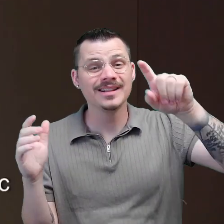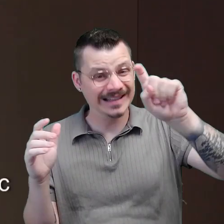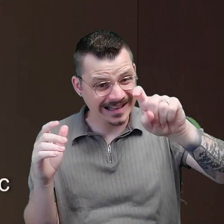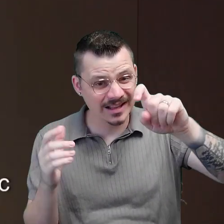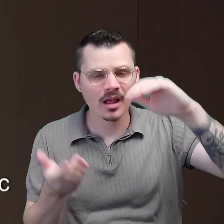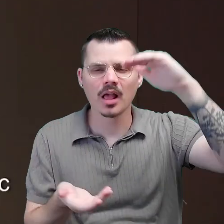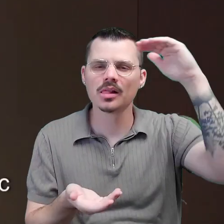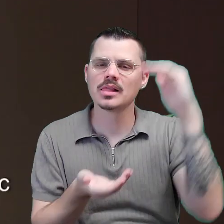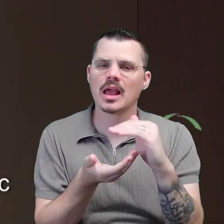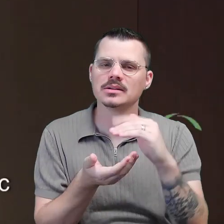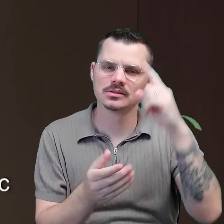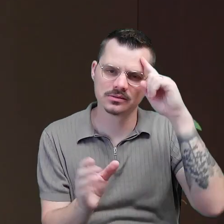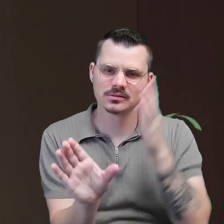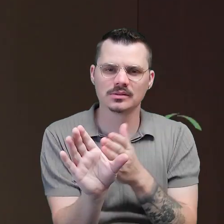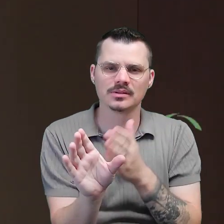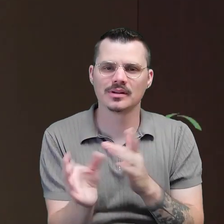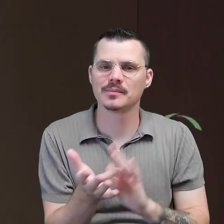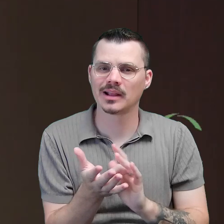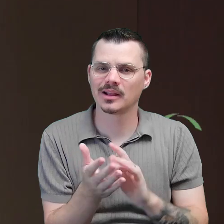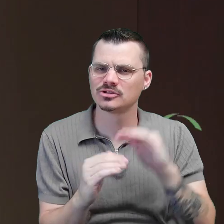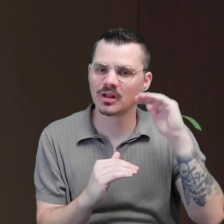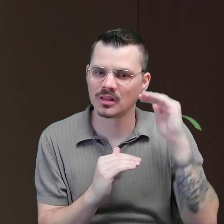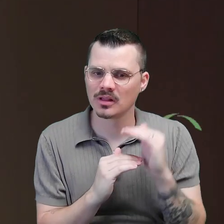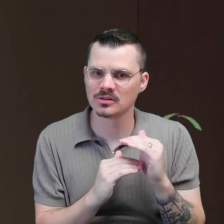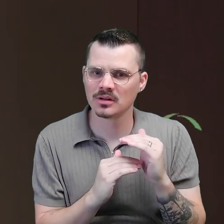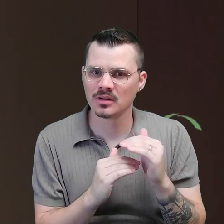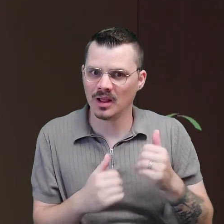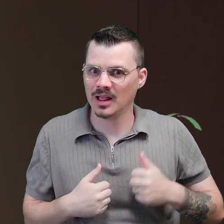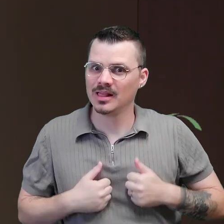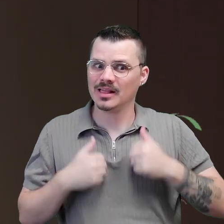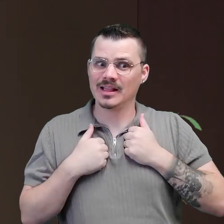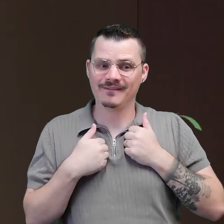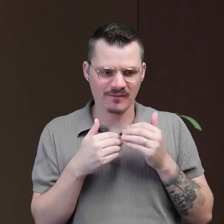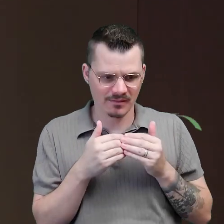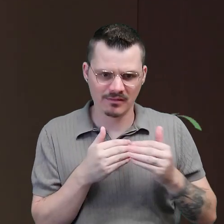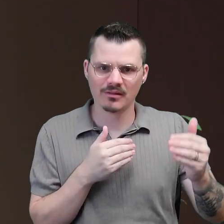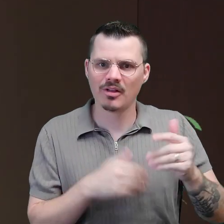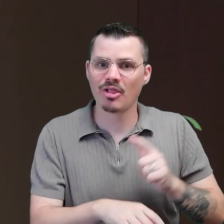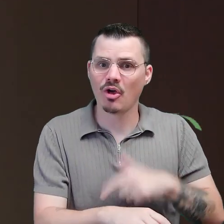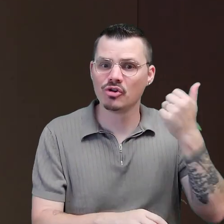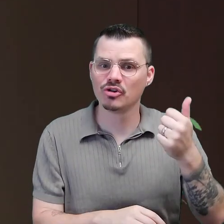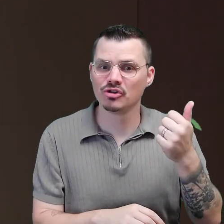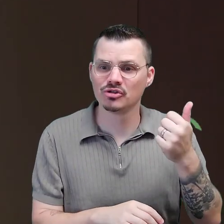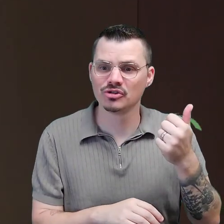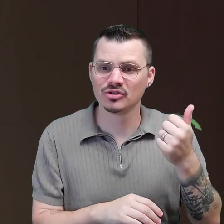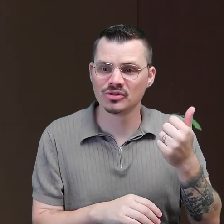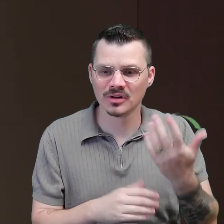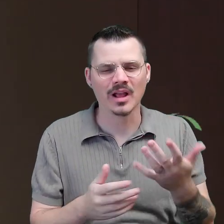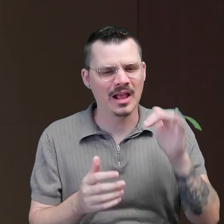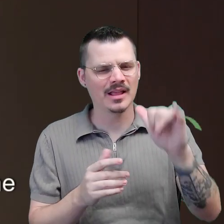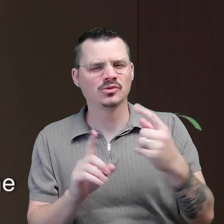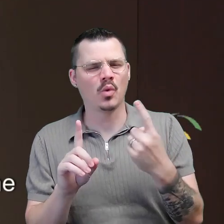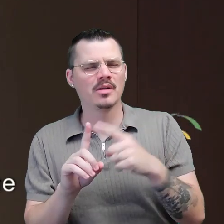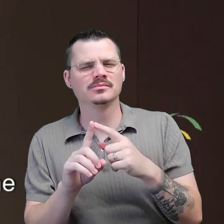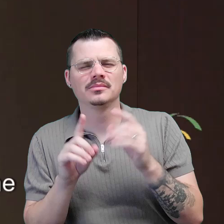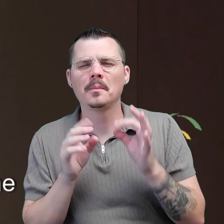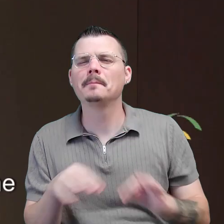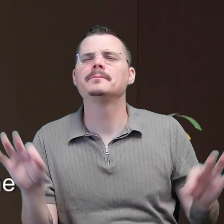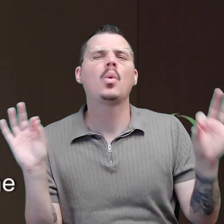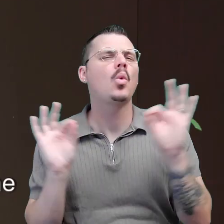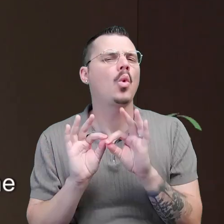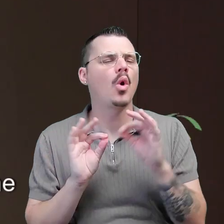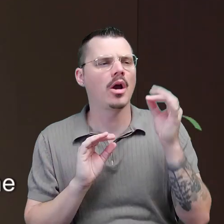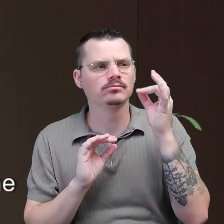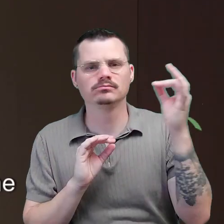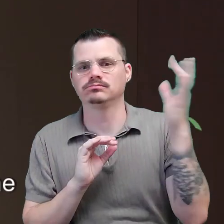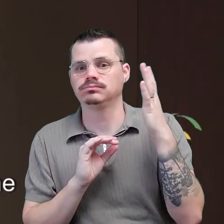needing less psychotropic medication. They lived longer. That was one of the most